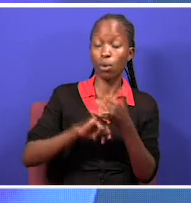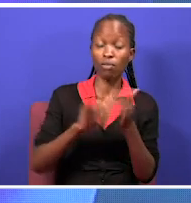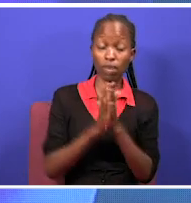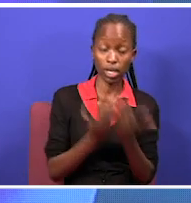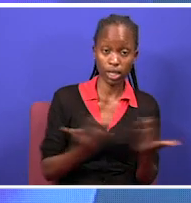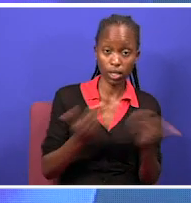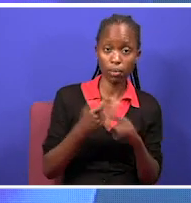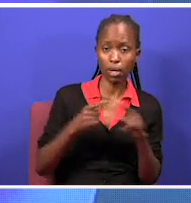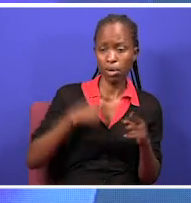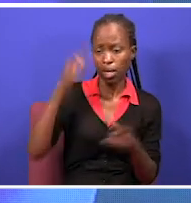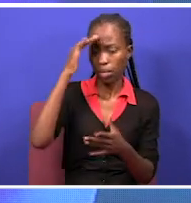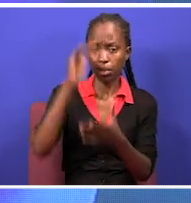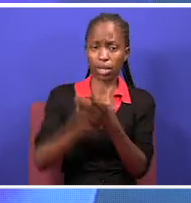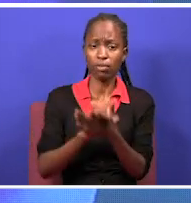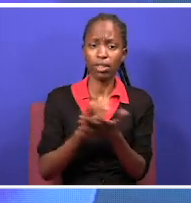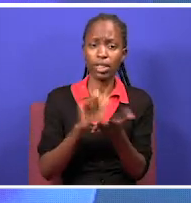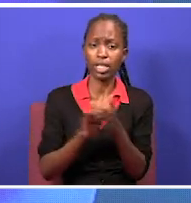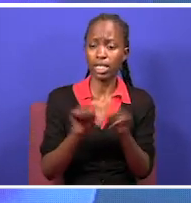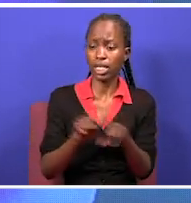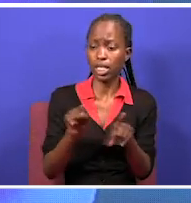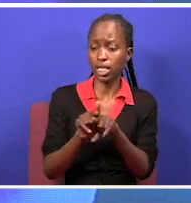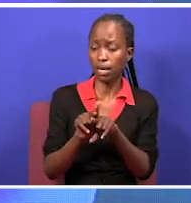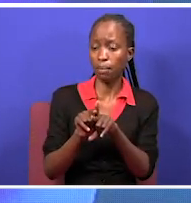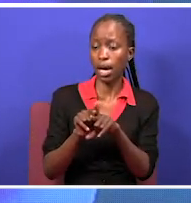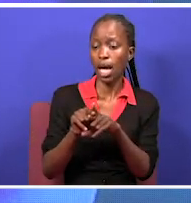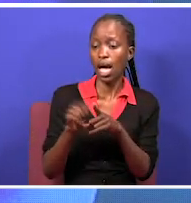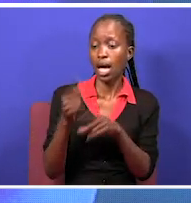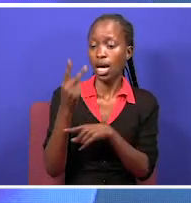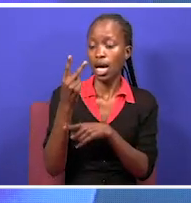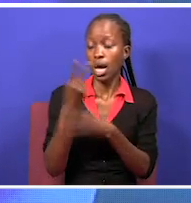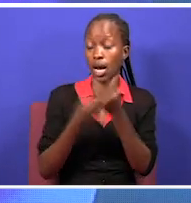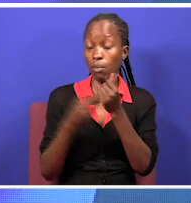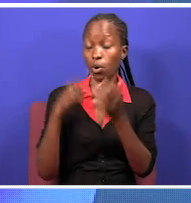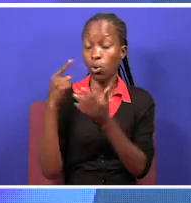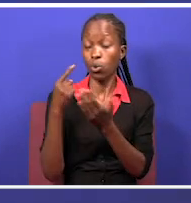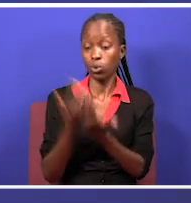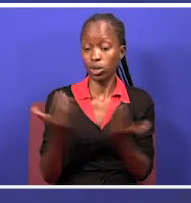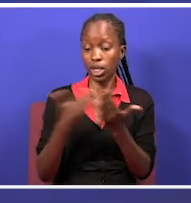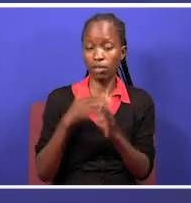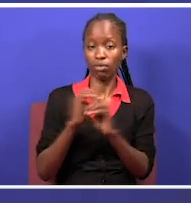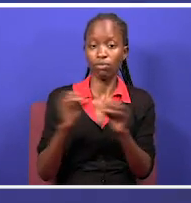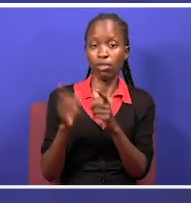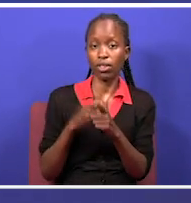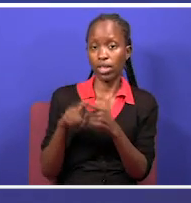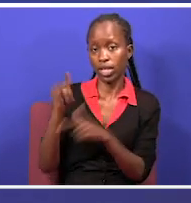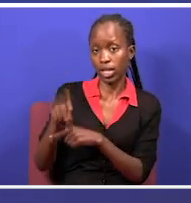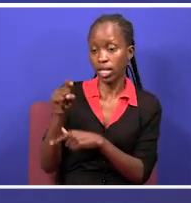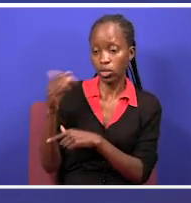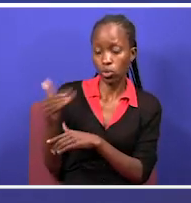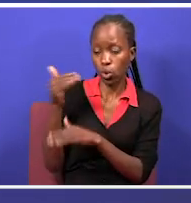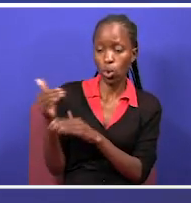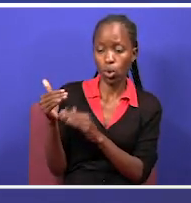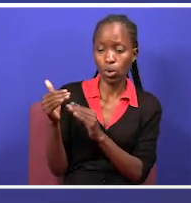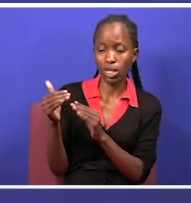that even a couple who do not have children, they should have a habit of coming together. There